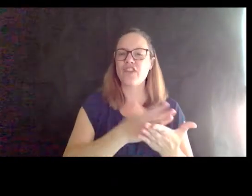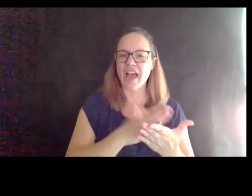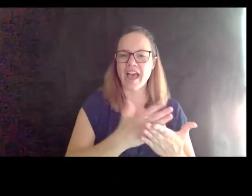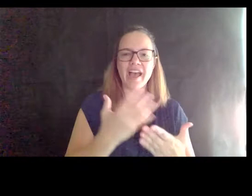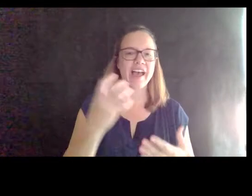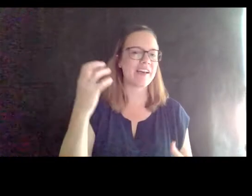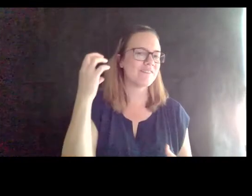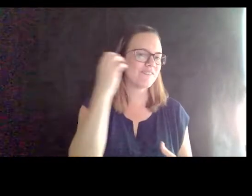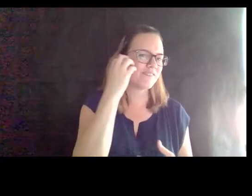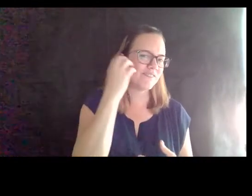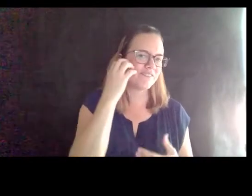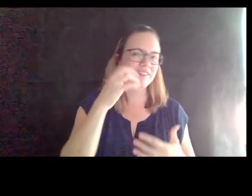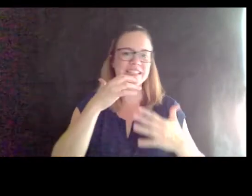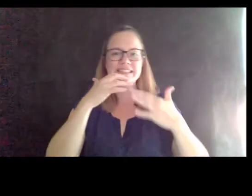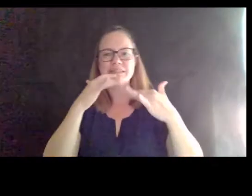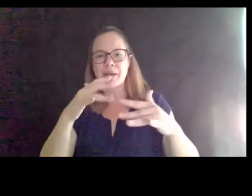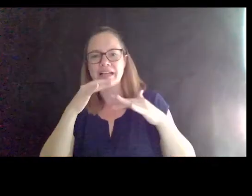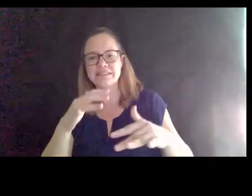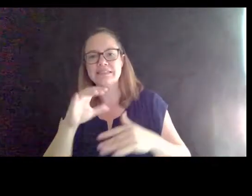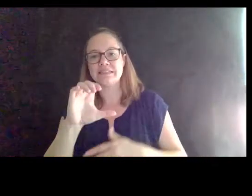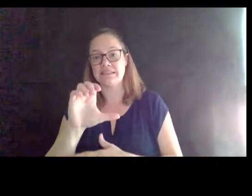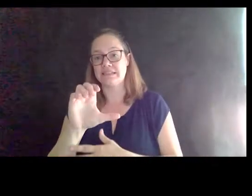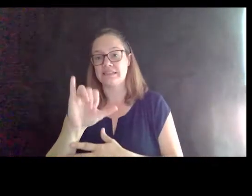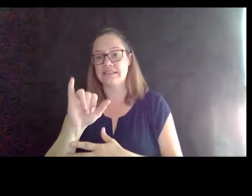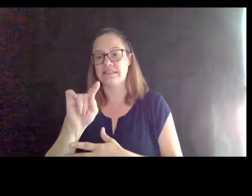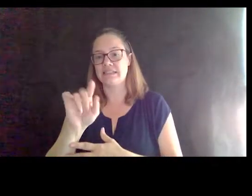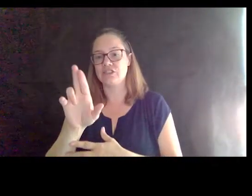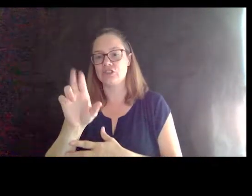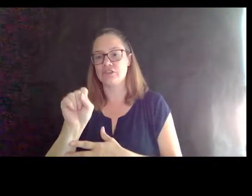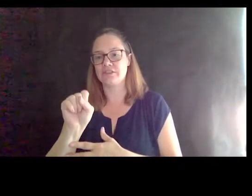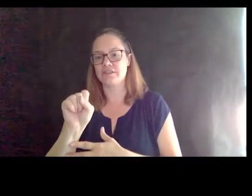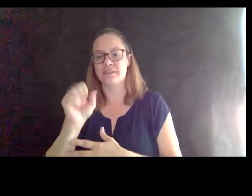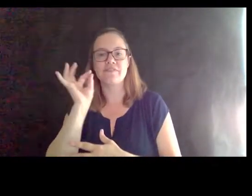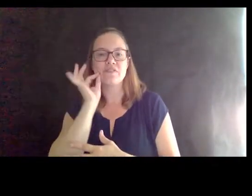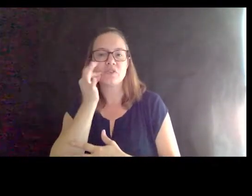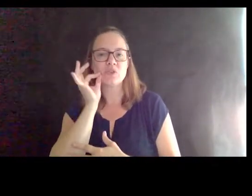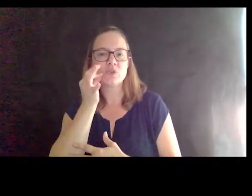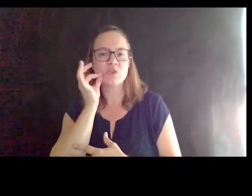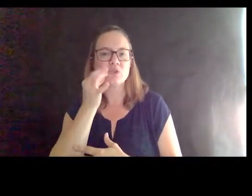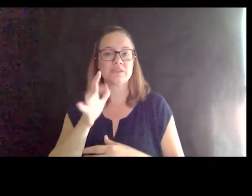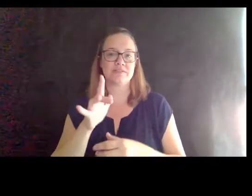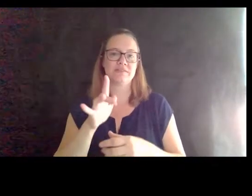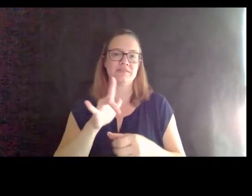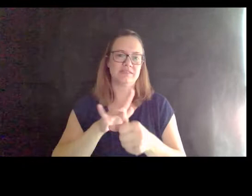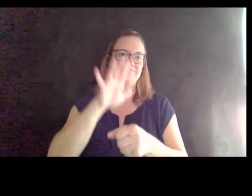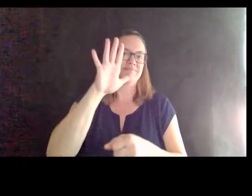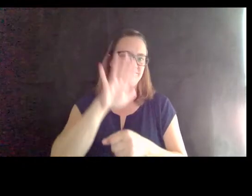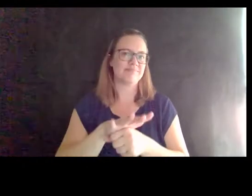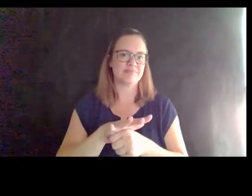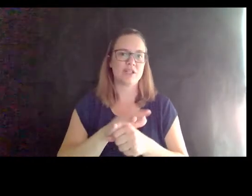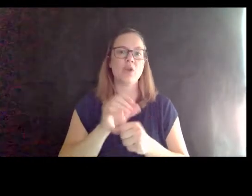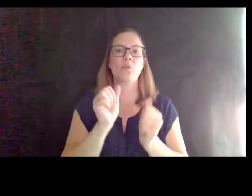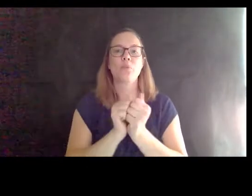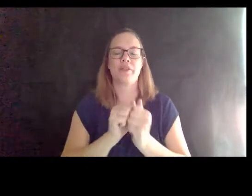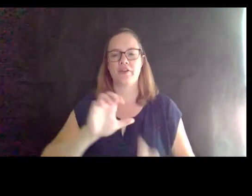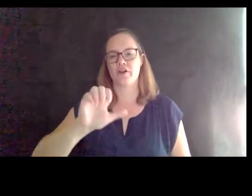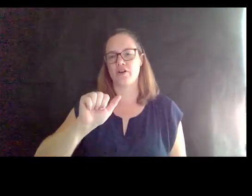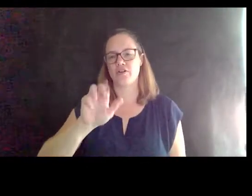fried meals, spicy dishes, citrus fruits, and carbonated drinks can all trigger indigestion